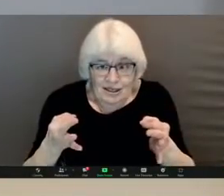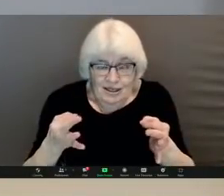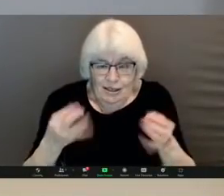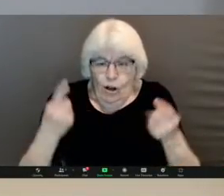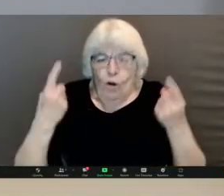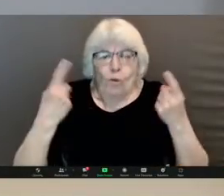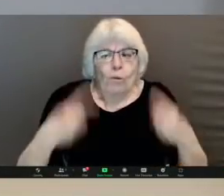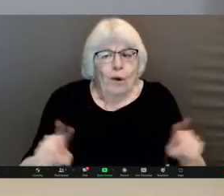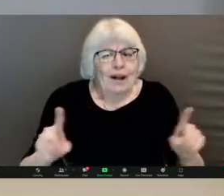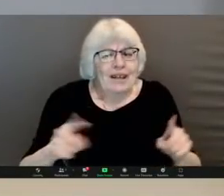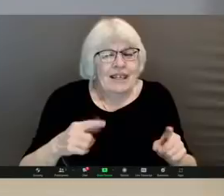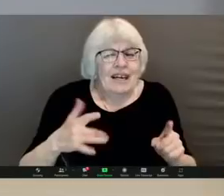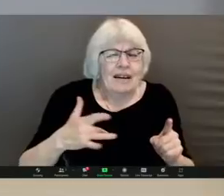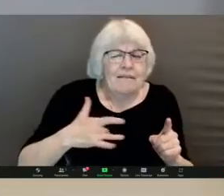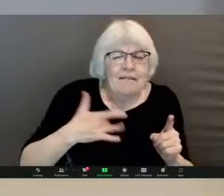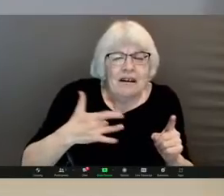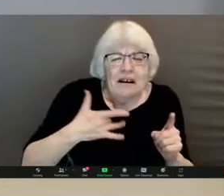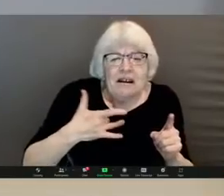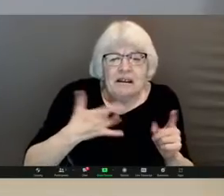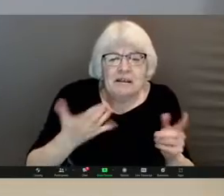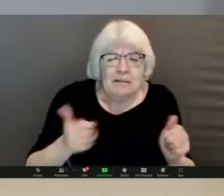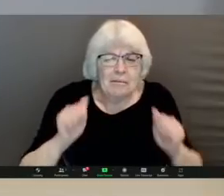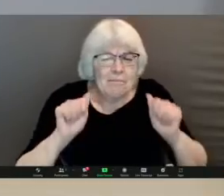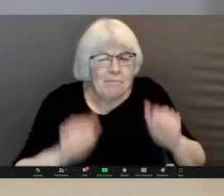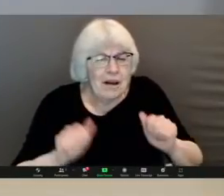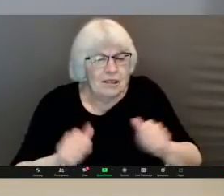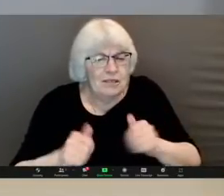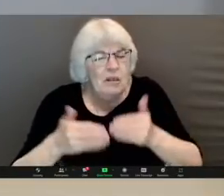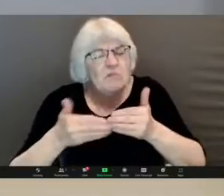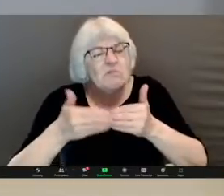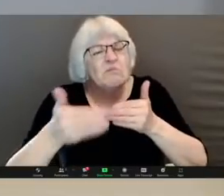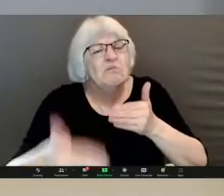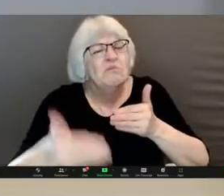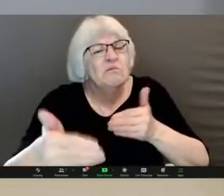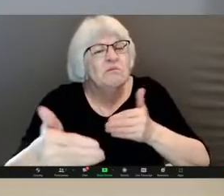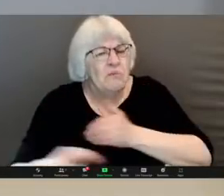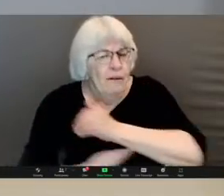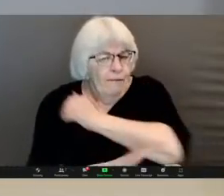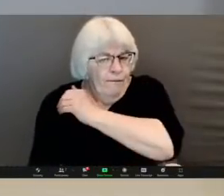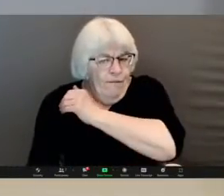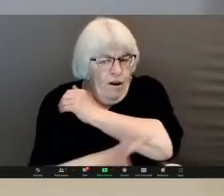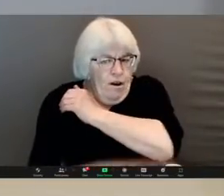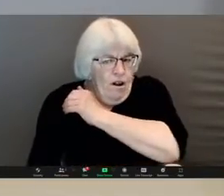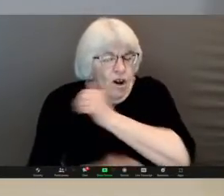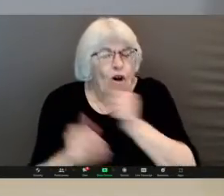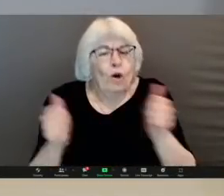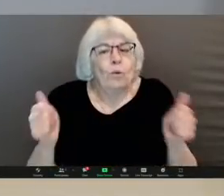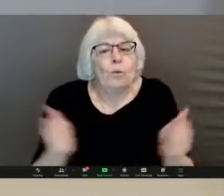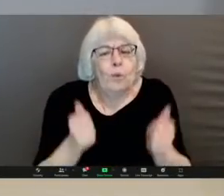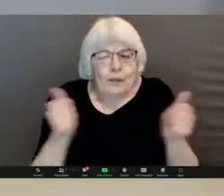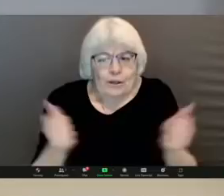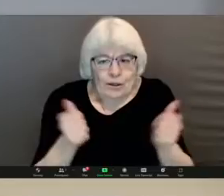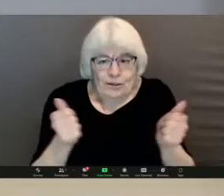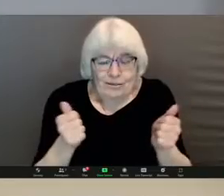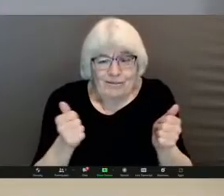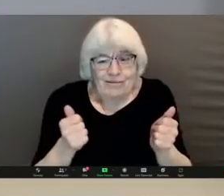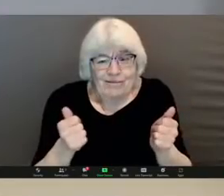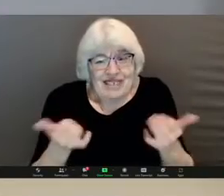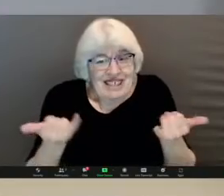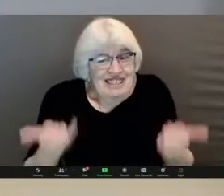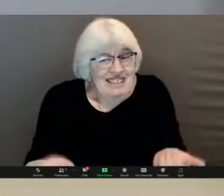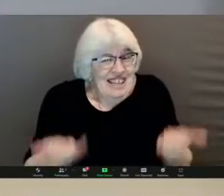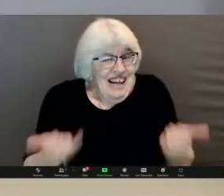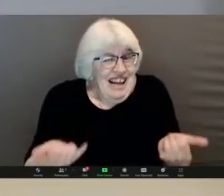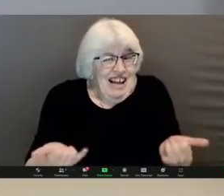under the age of 12 are not eligible to be vaccinated at this point, and the rate of full vaccination in the under 20 age group is less than